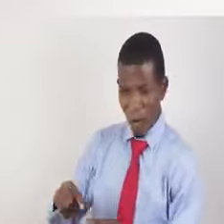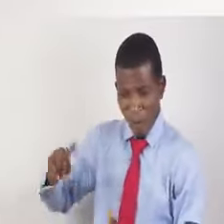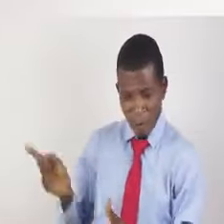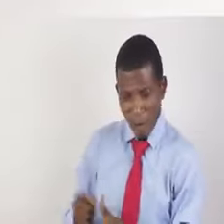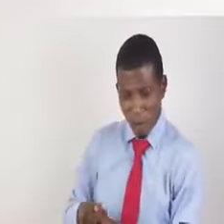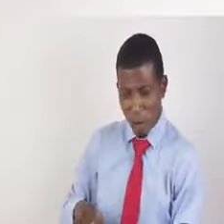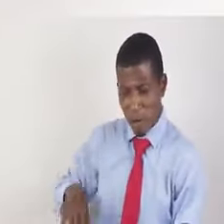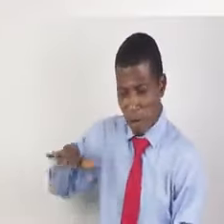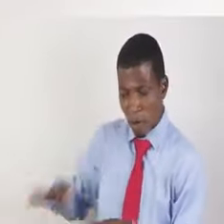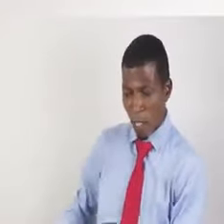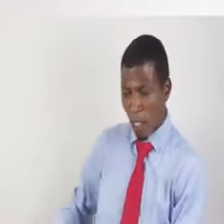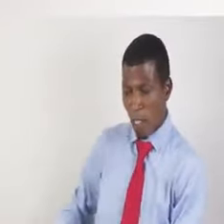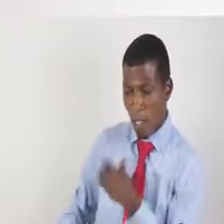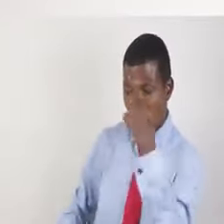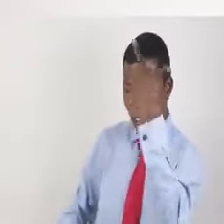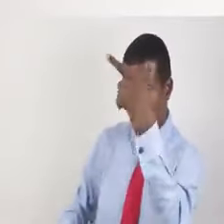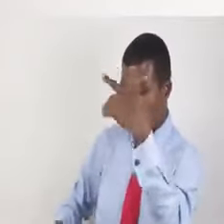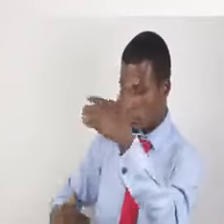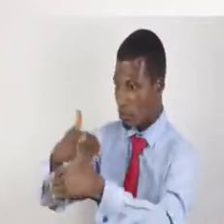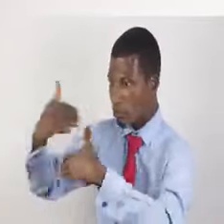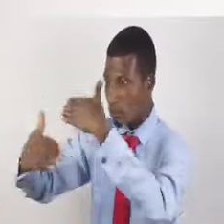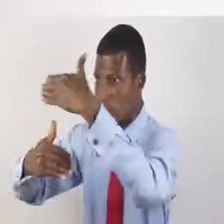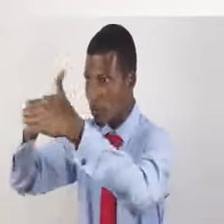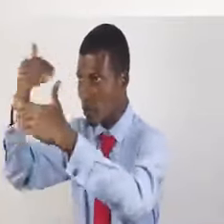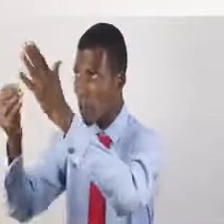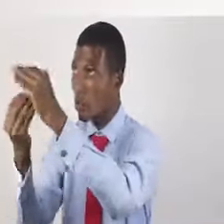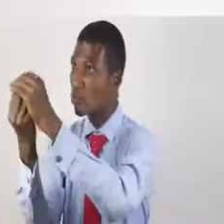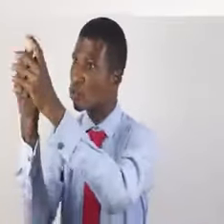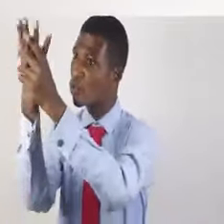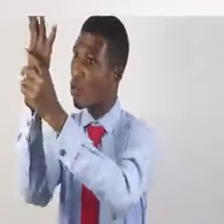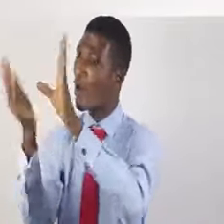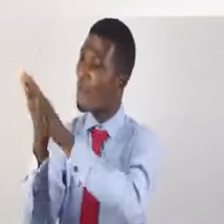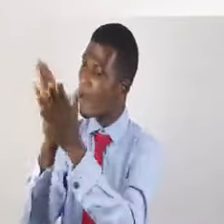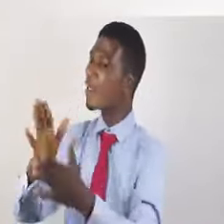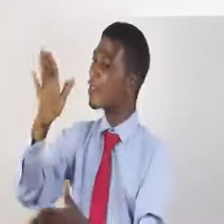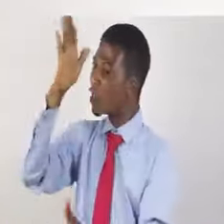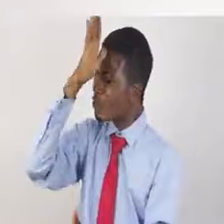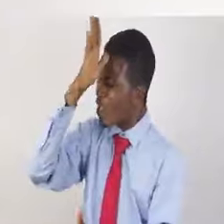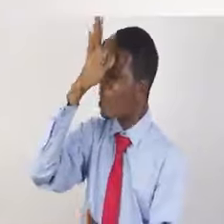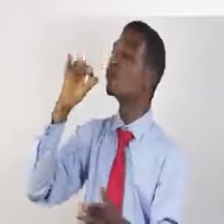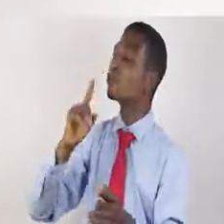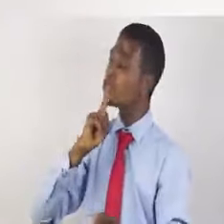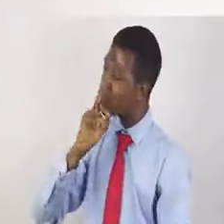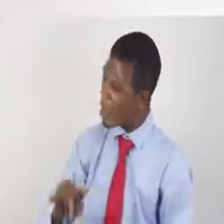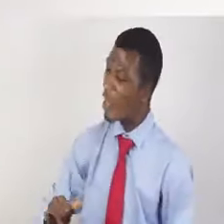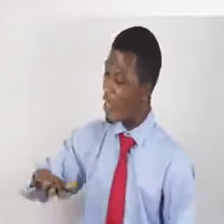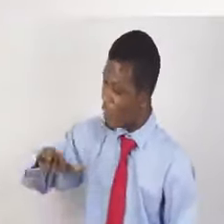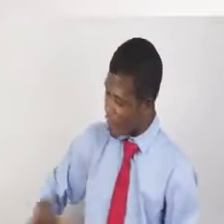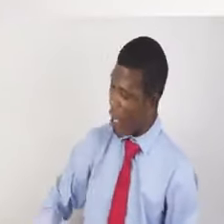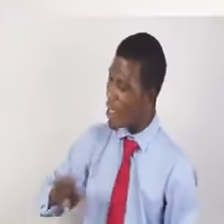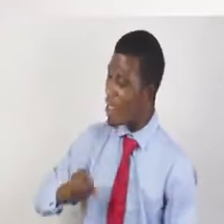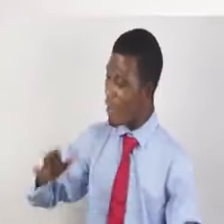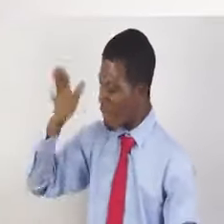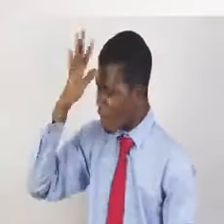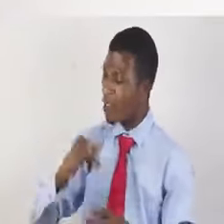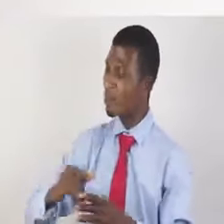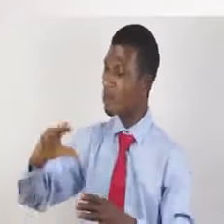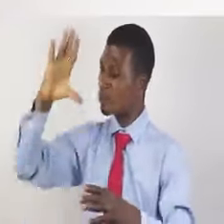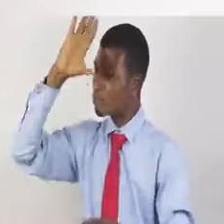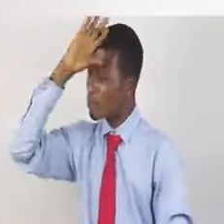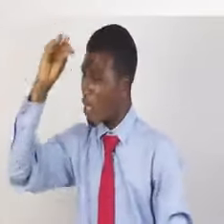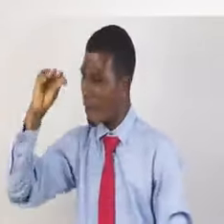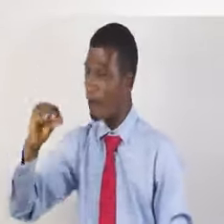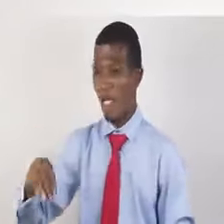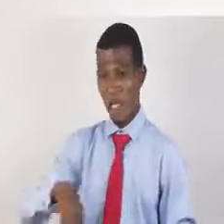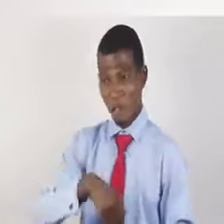first have to be a child before you become a man. So it is okay to say the child is the father of the man.